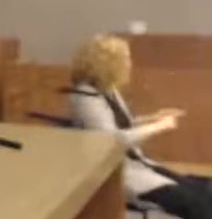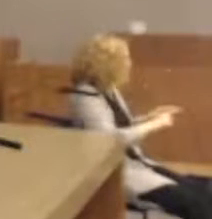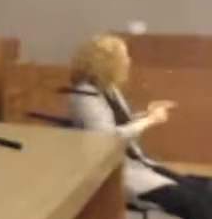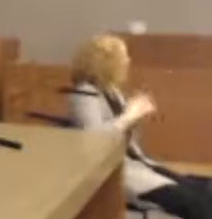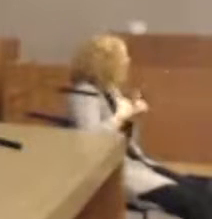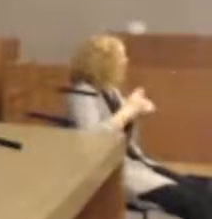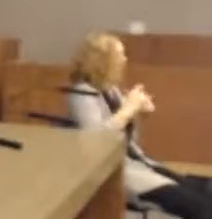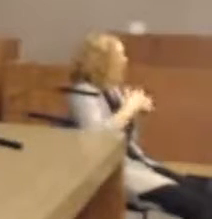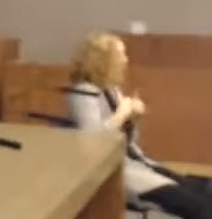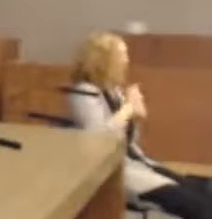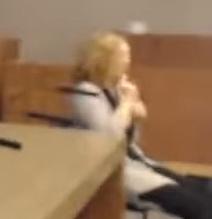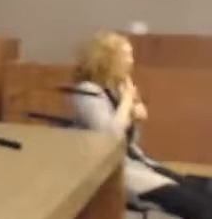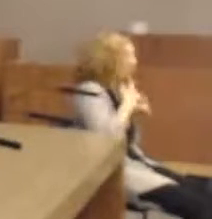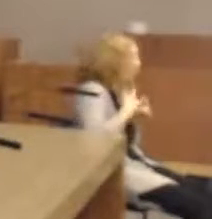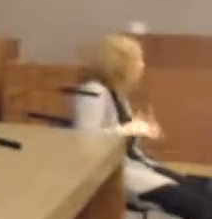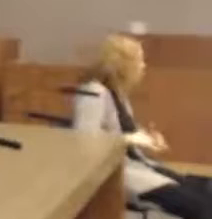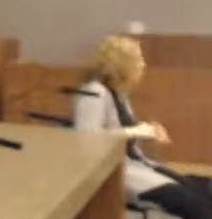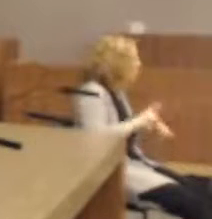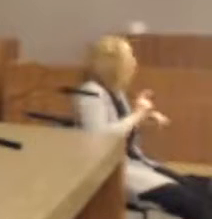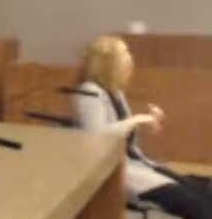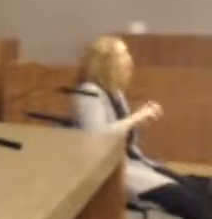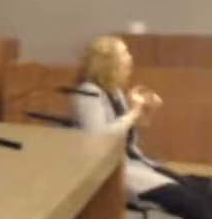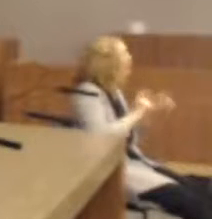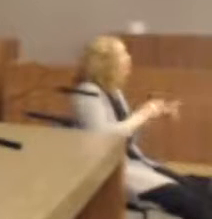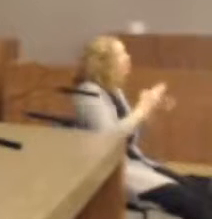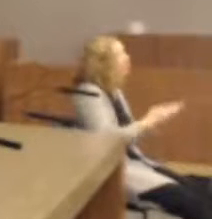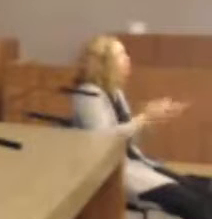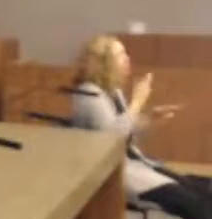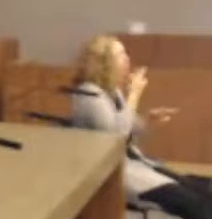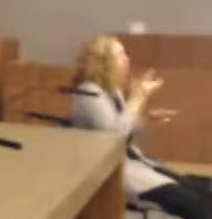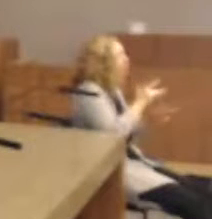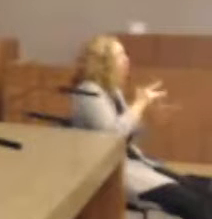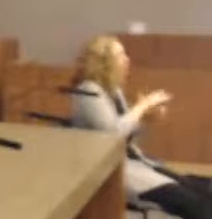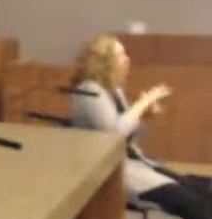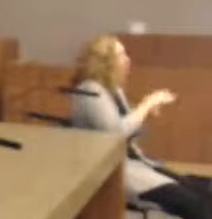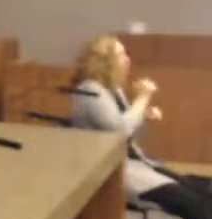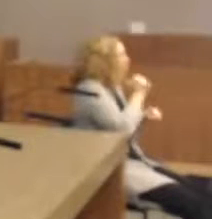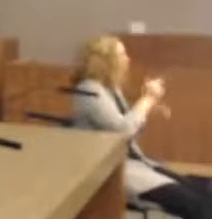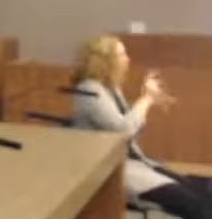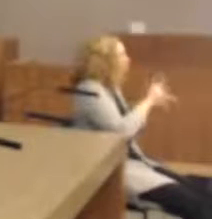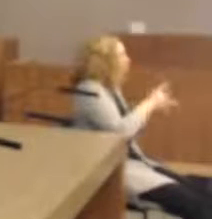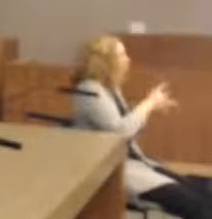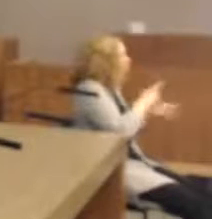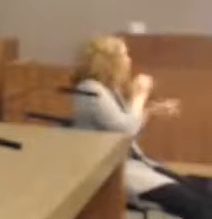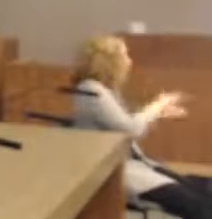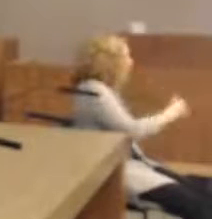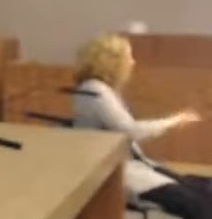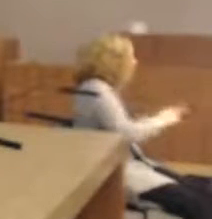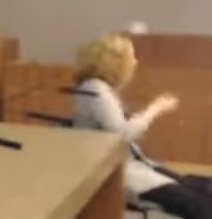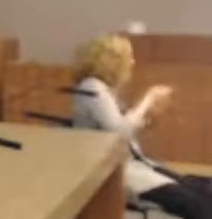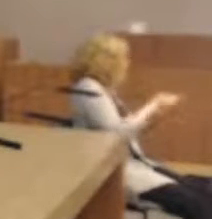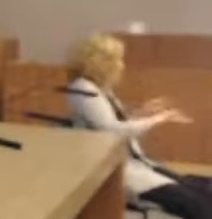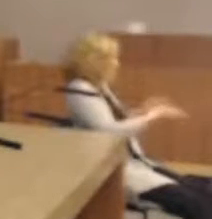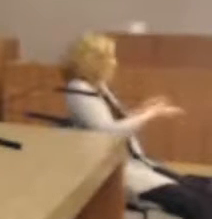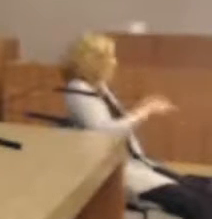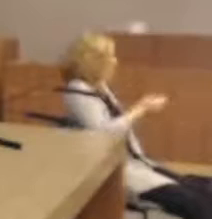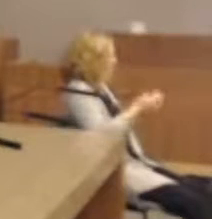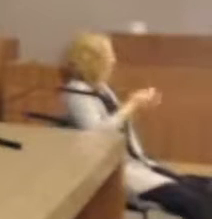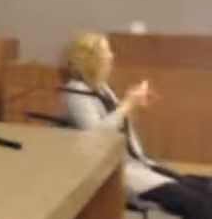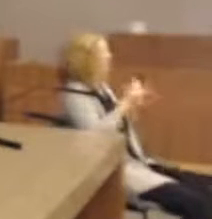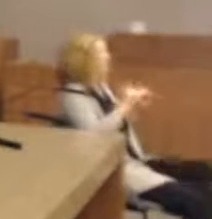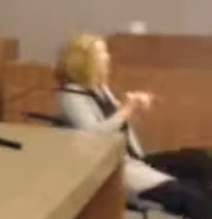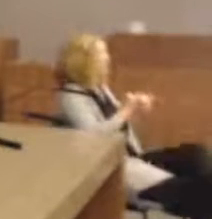can't get them resources because they were lucky enough to not be the person that the bullet hit, but they were there, right? That's still